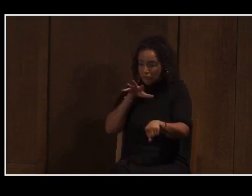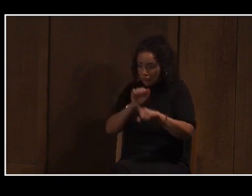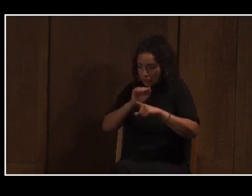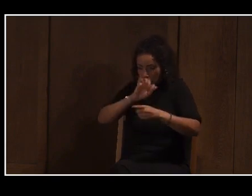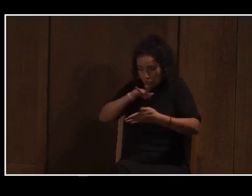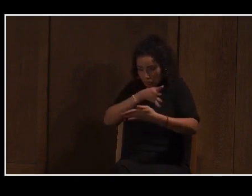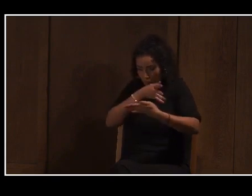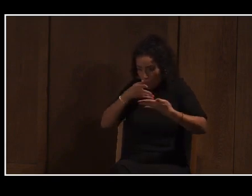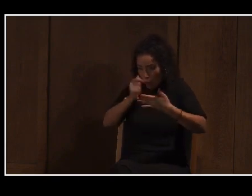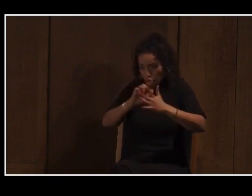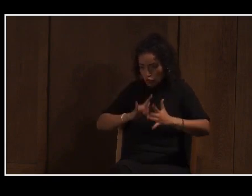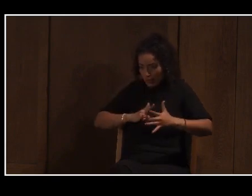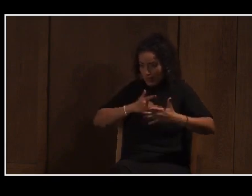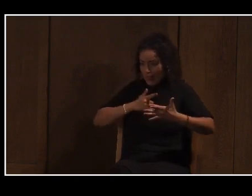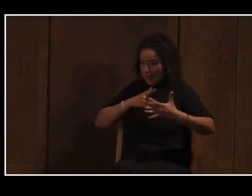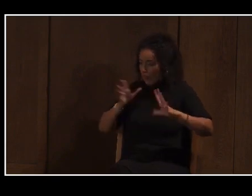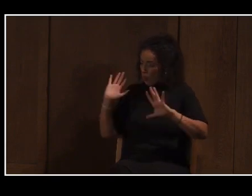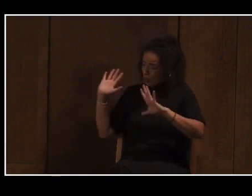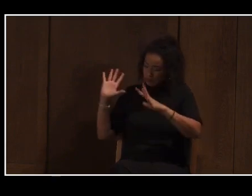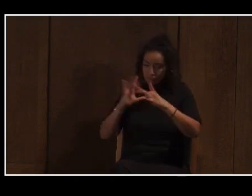so yes, shape-shifting.